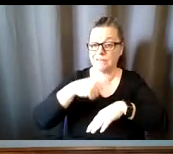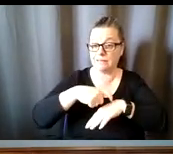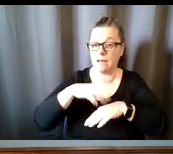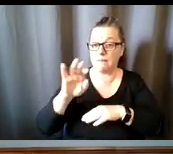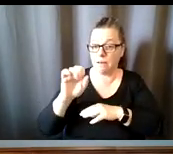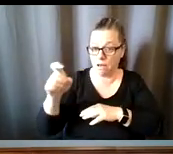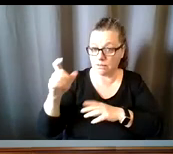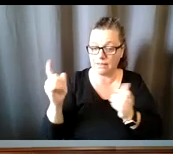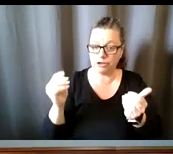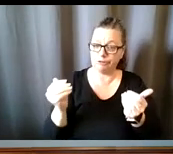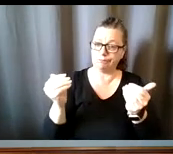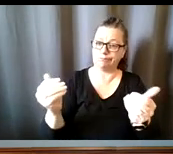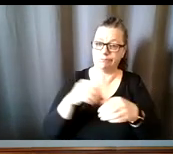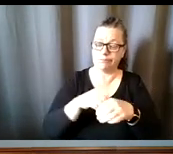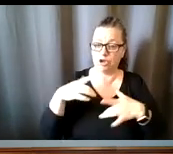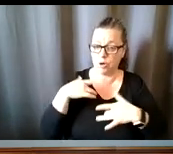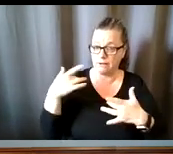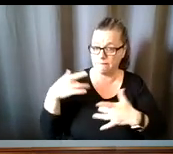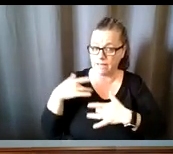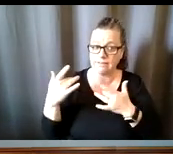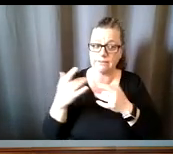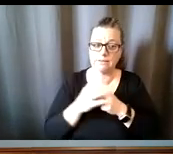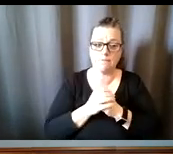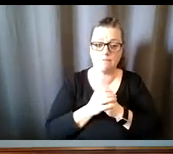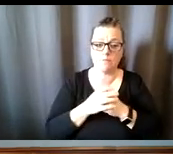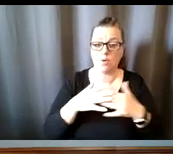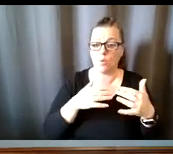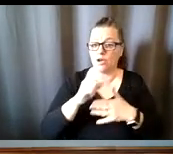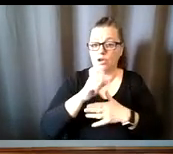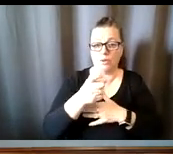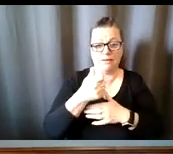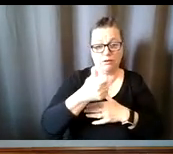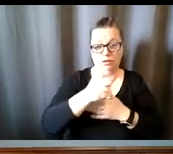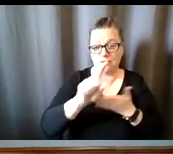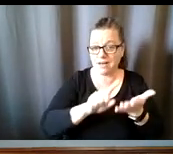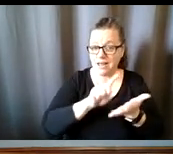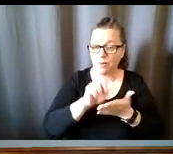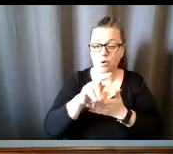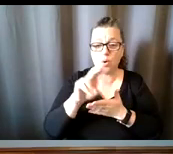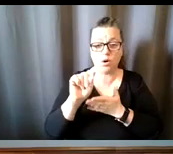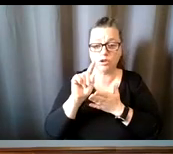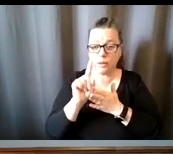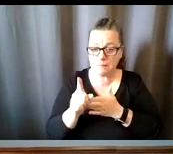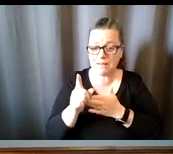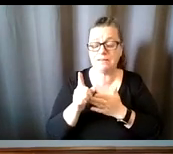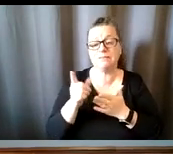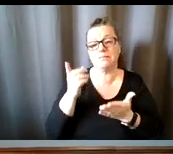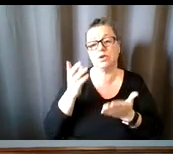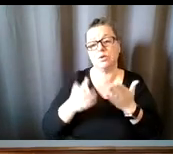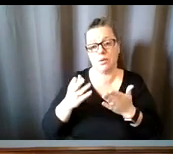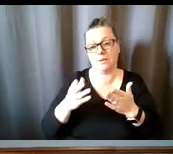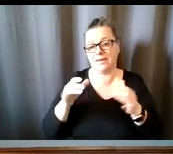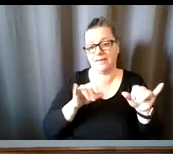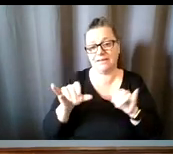go forward in your events, because whether you give yourself an hour or you give yourself 20 minutes, you're probably going to get the same amount of work